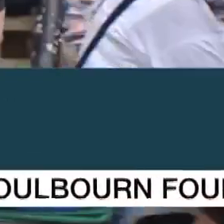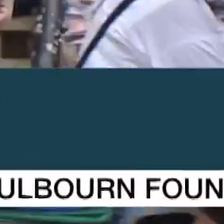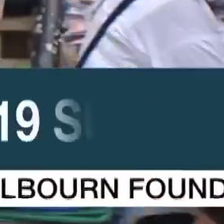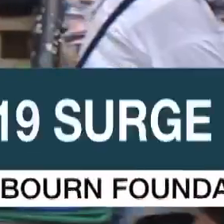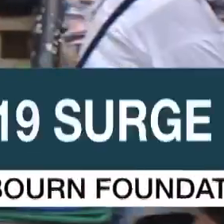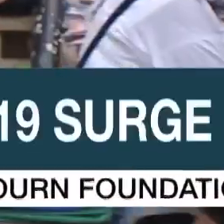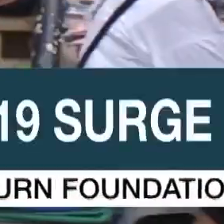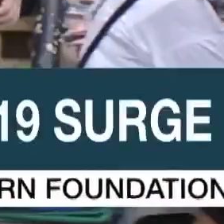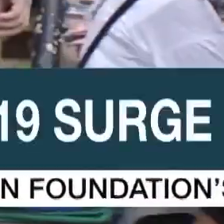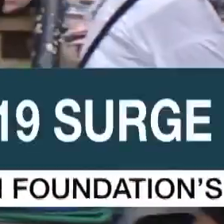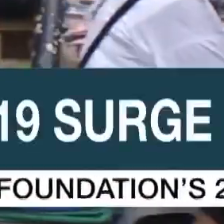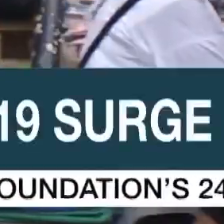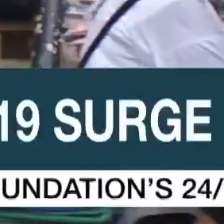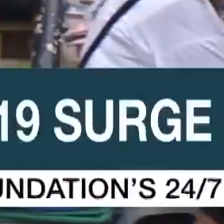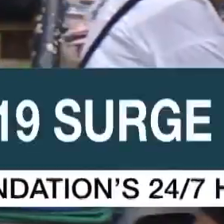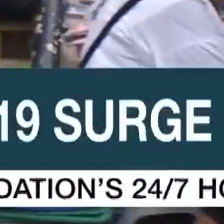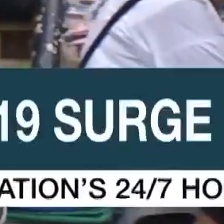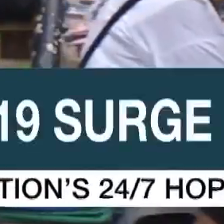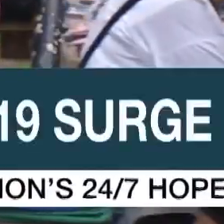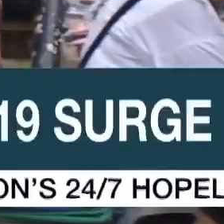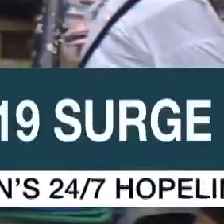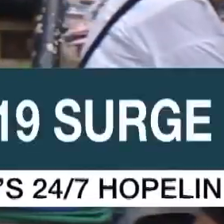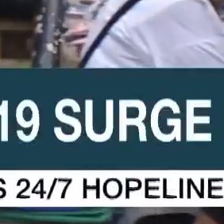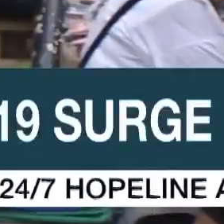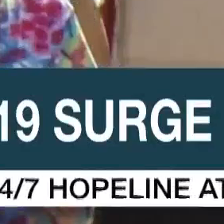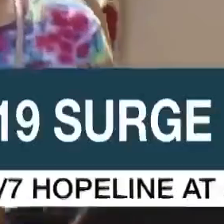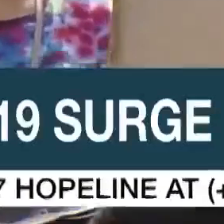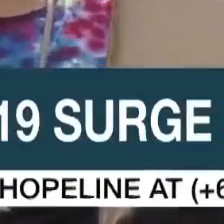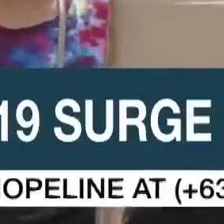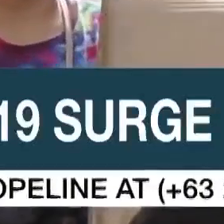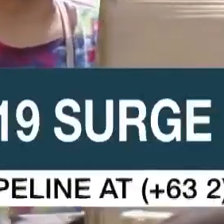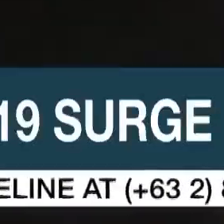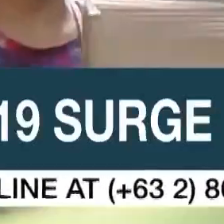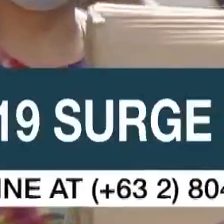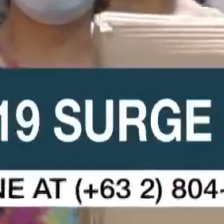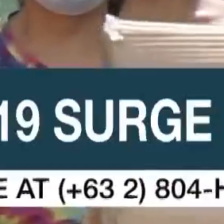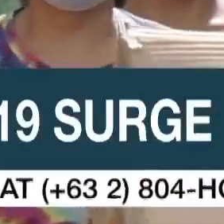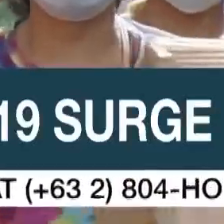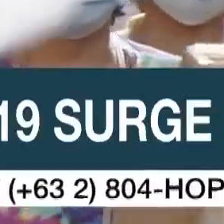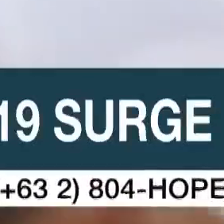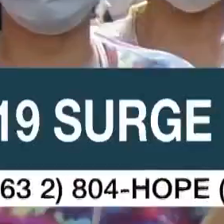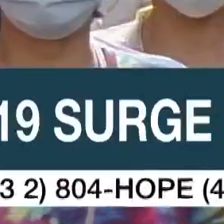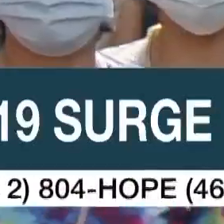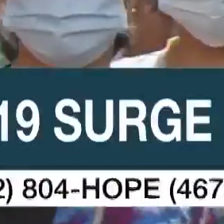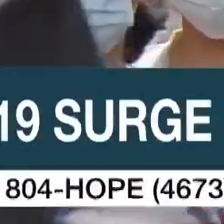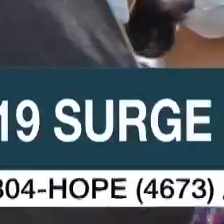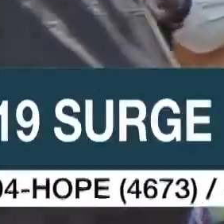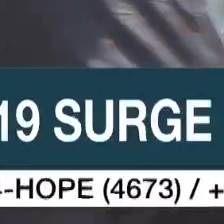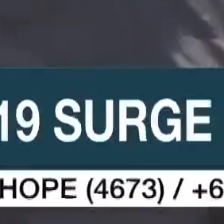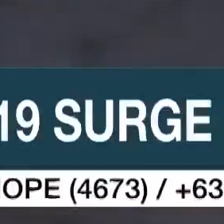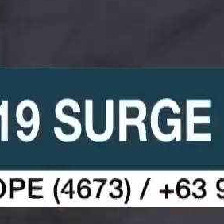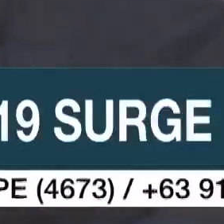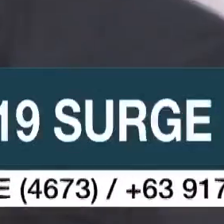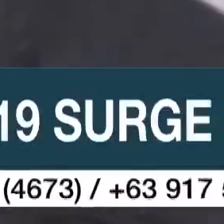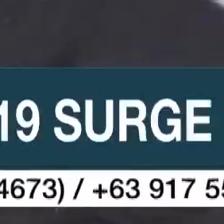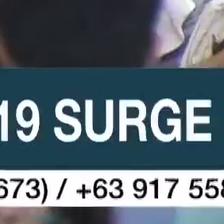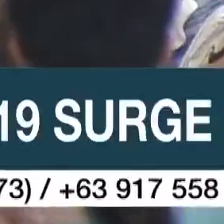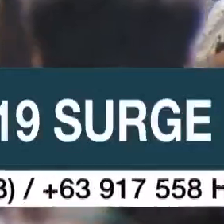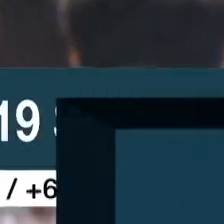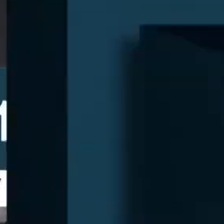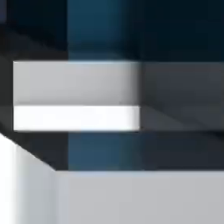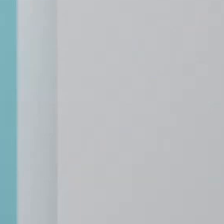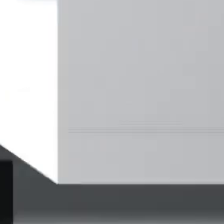President Duterte again warning about another possible surge in cases in the country amid the emergence of new COVID variants.